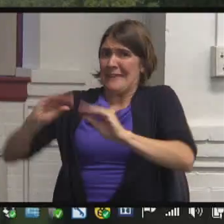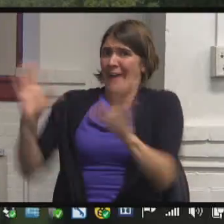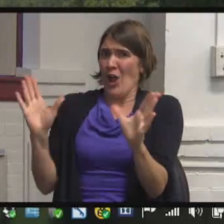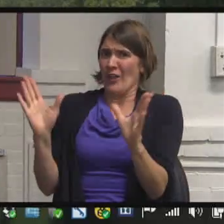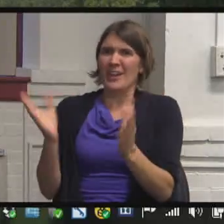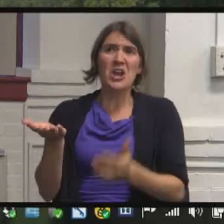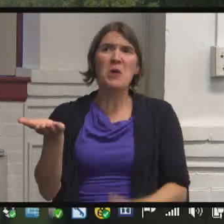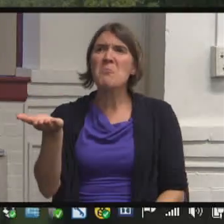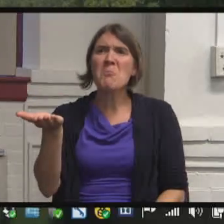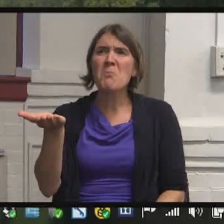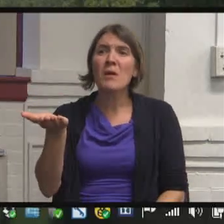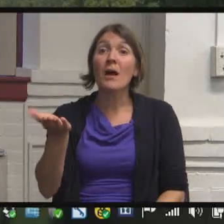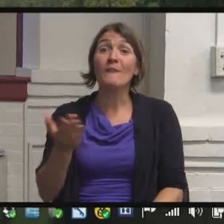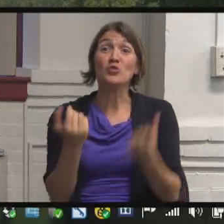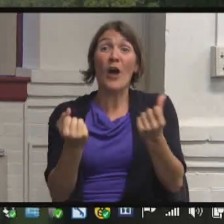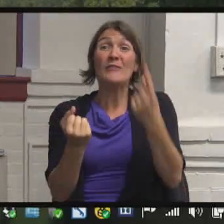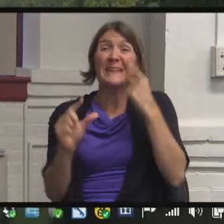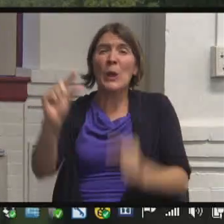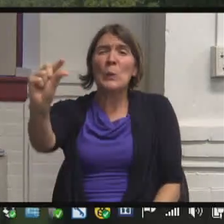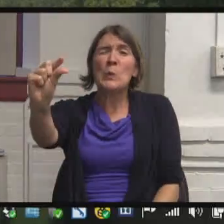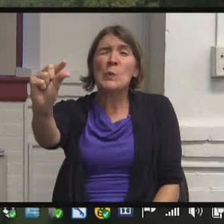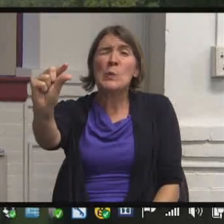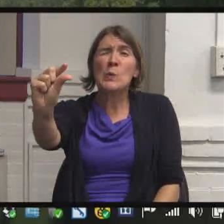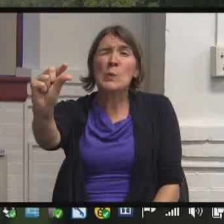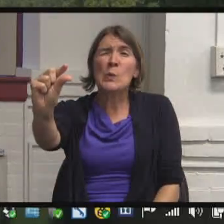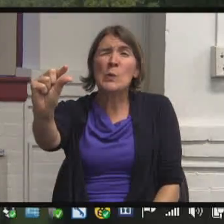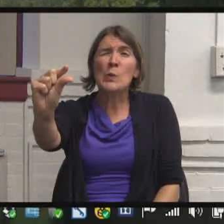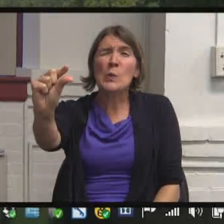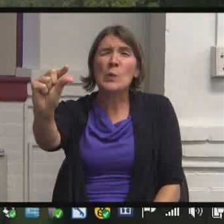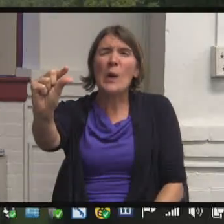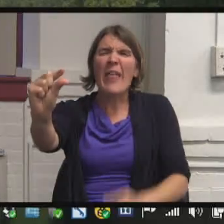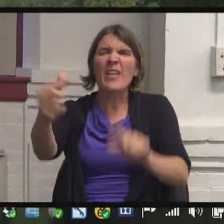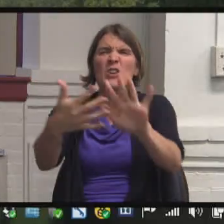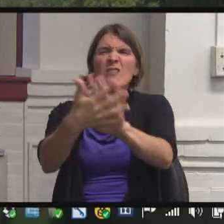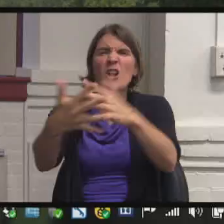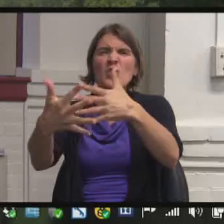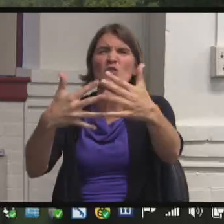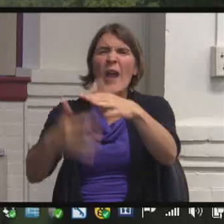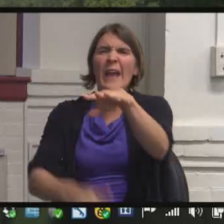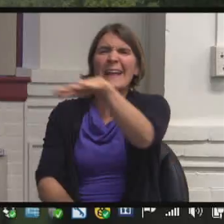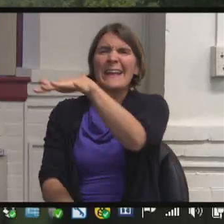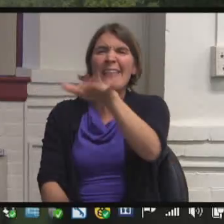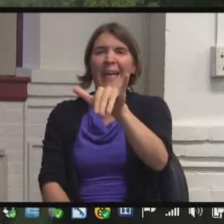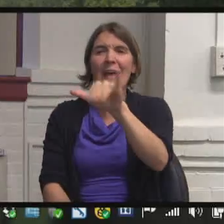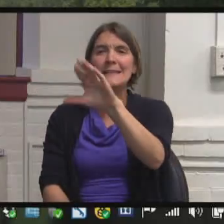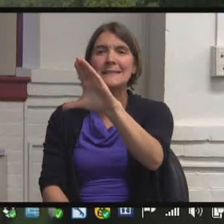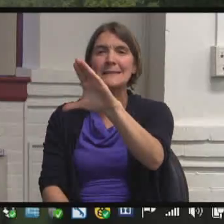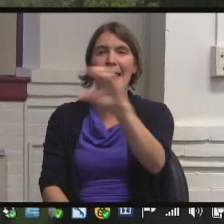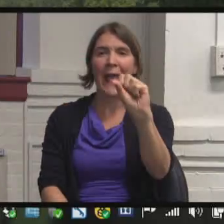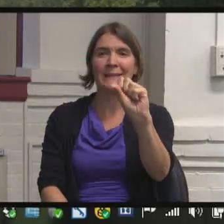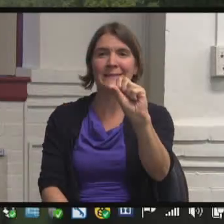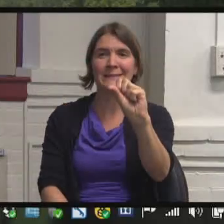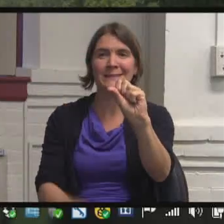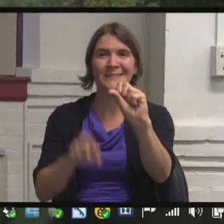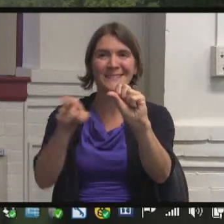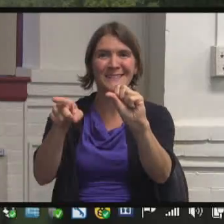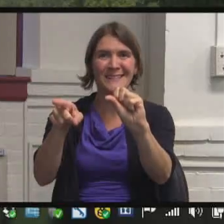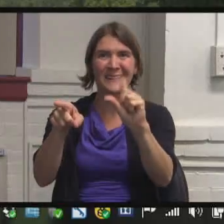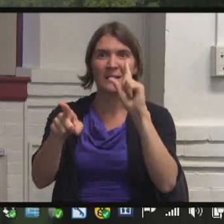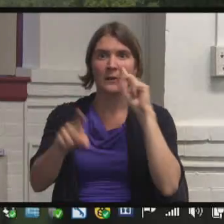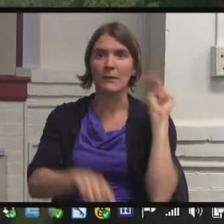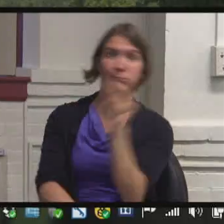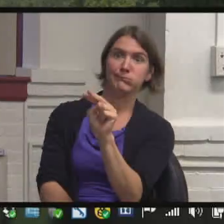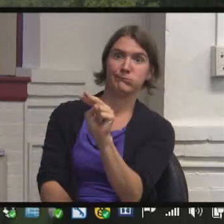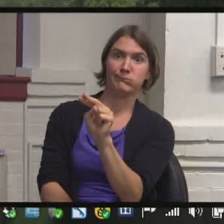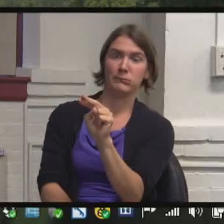I mean, here's the tower, and all of this other gray stuff there is CNS wholesale, and that's what dominates your view when you come across